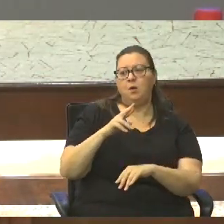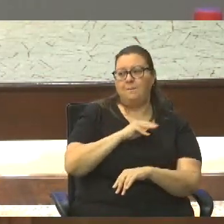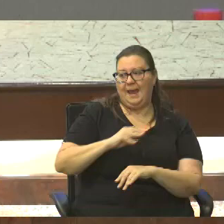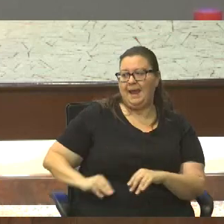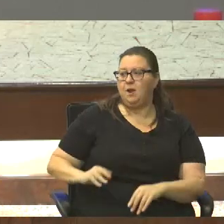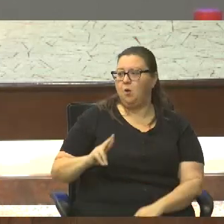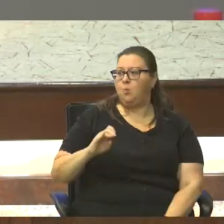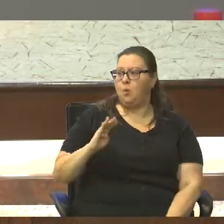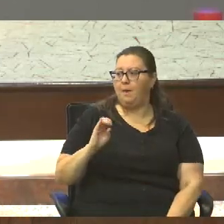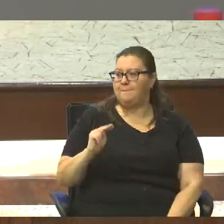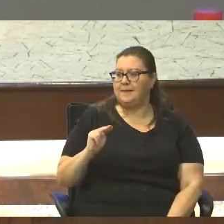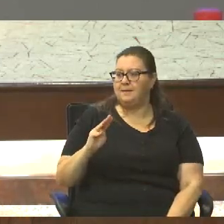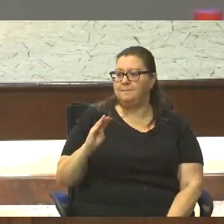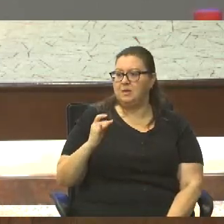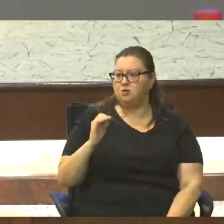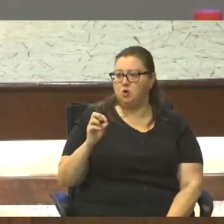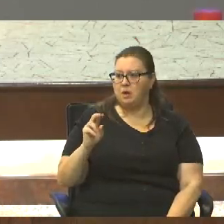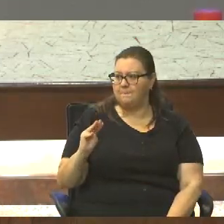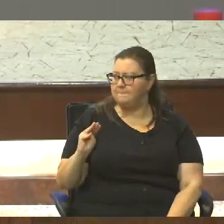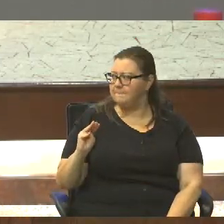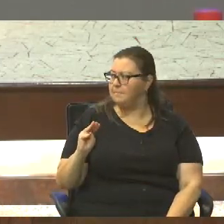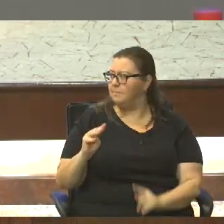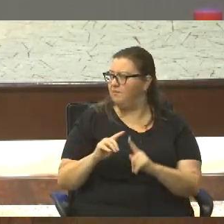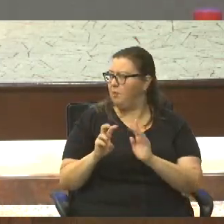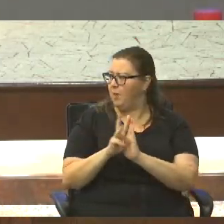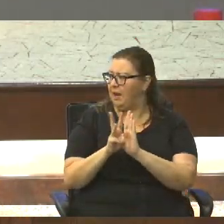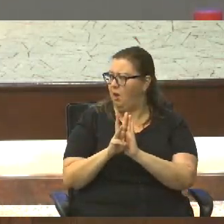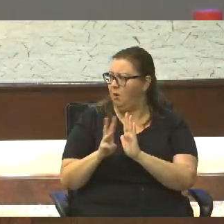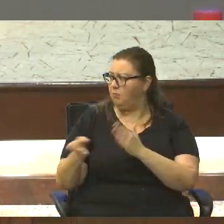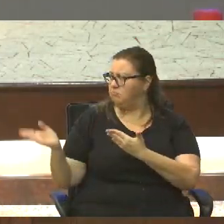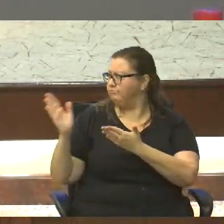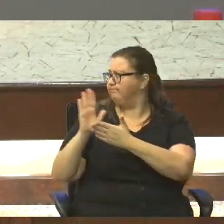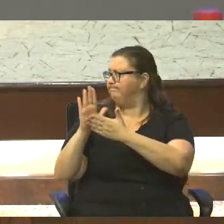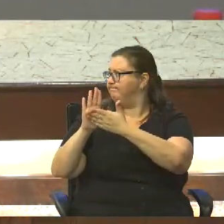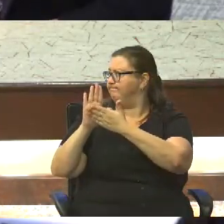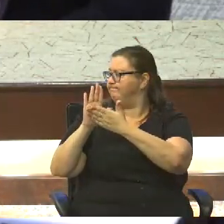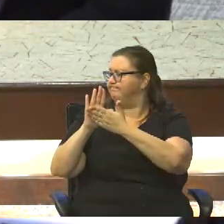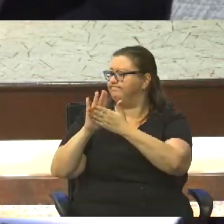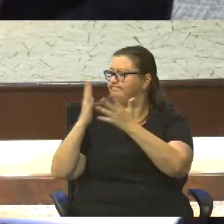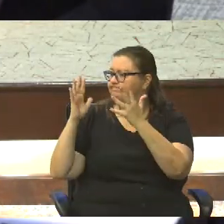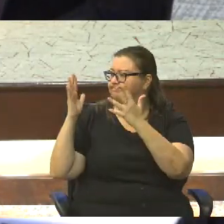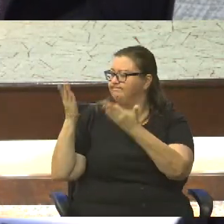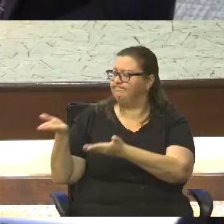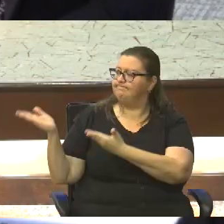McDurham, former Waco mayor. And I want to let's hear it for our former mayor.